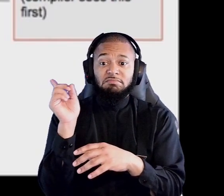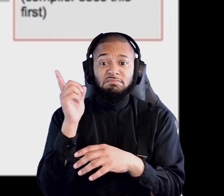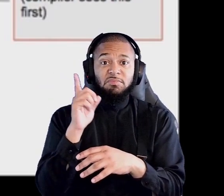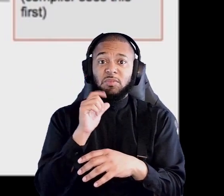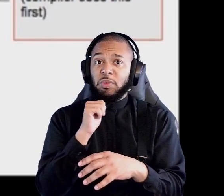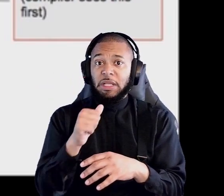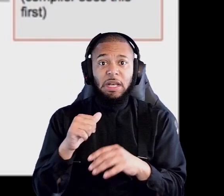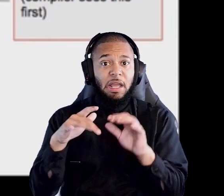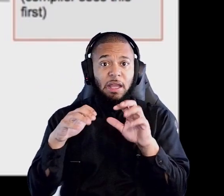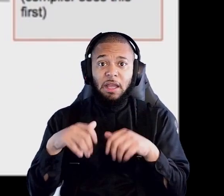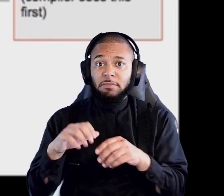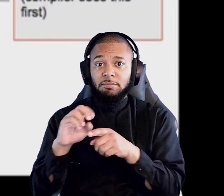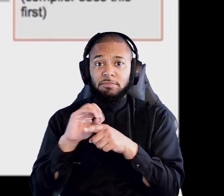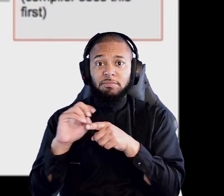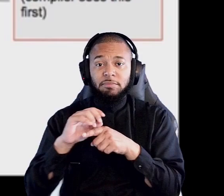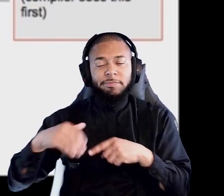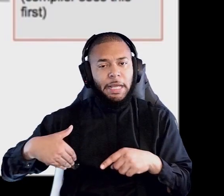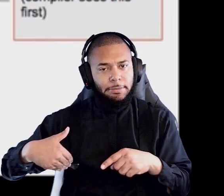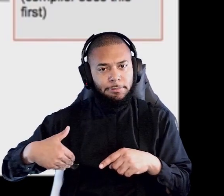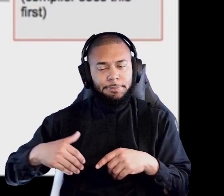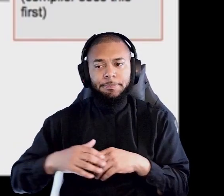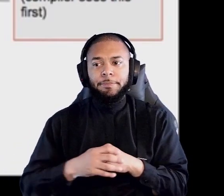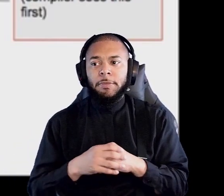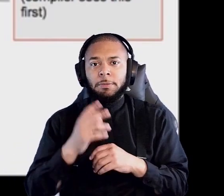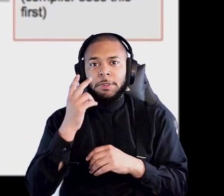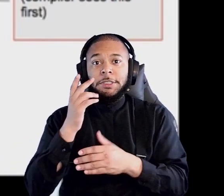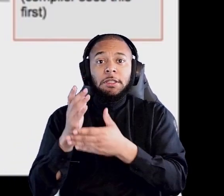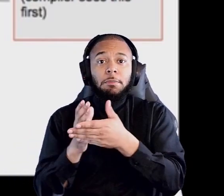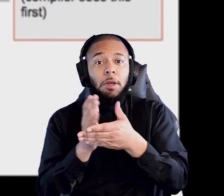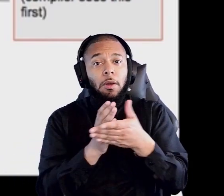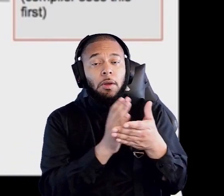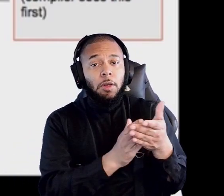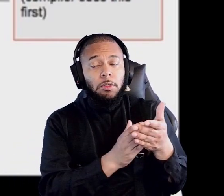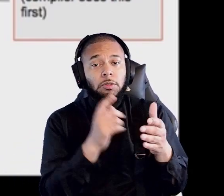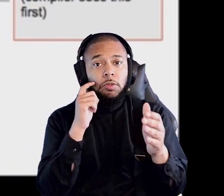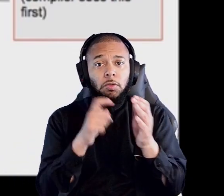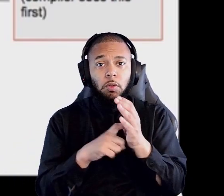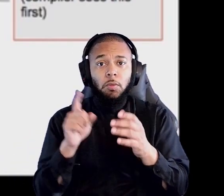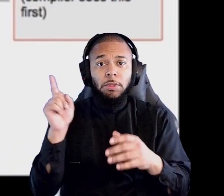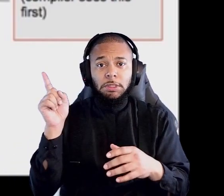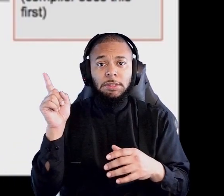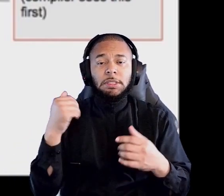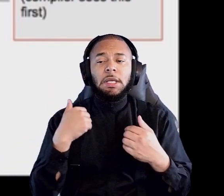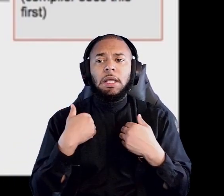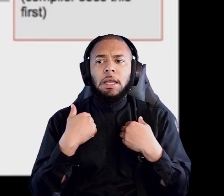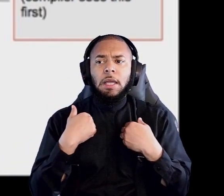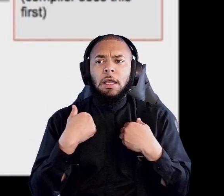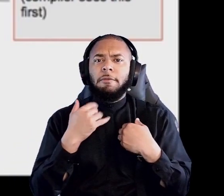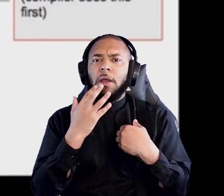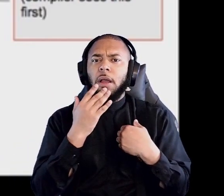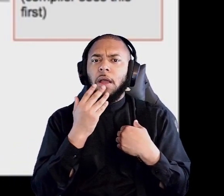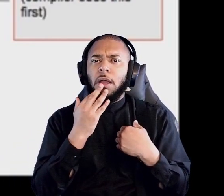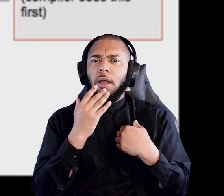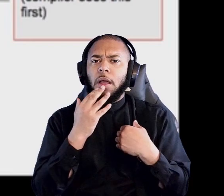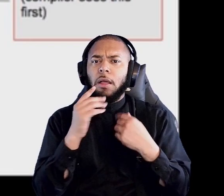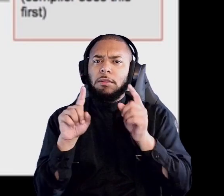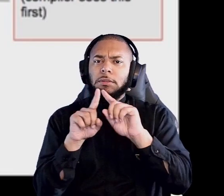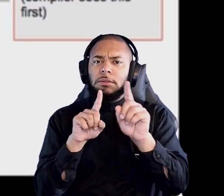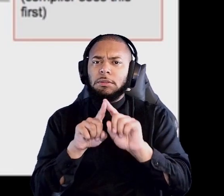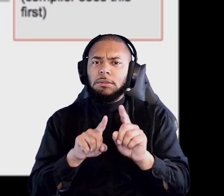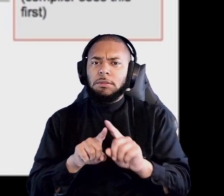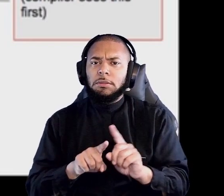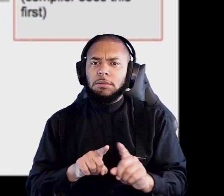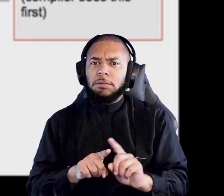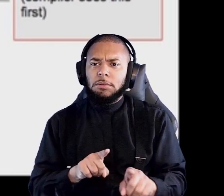while, but just looking at the components of it, you notice, first of all, there's a lot of different colors being represented here.